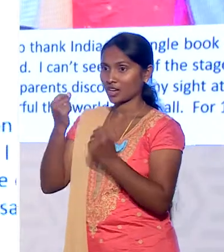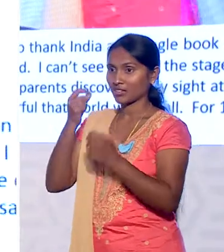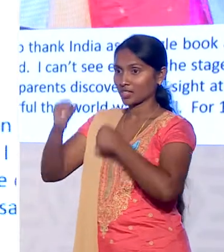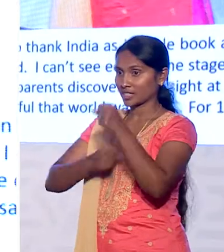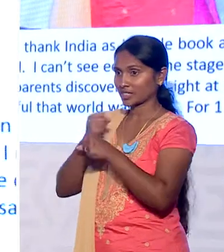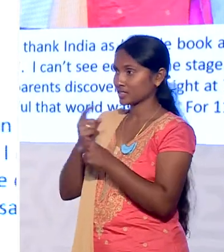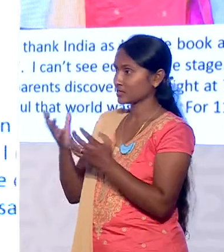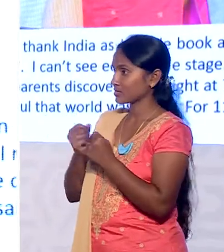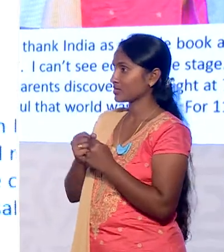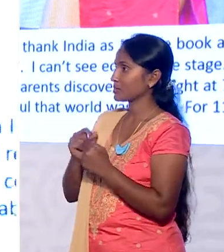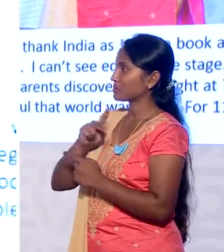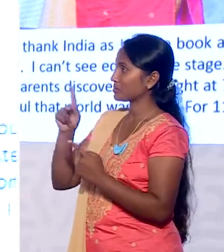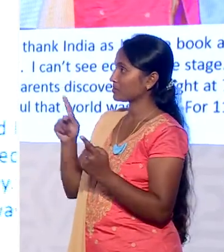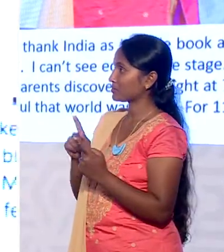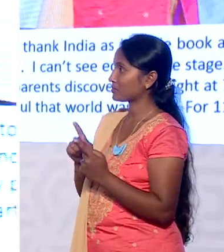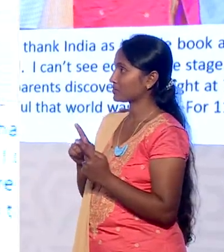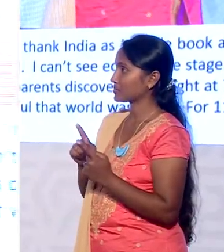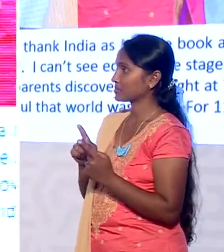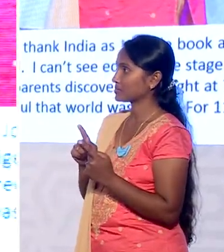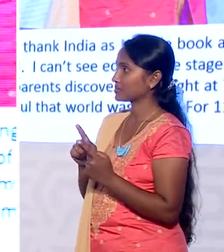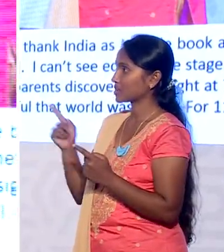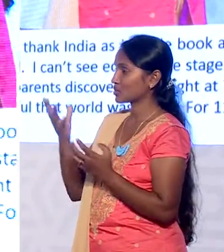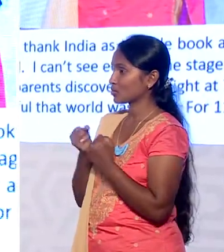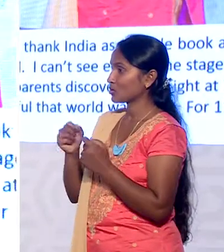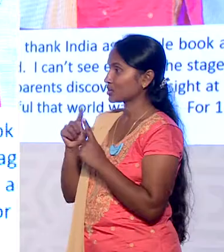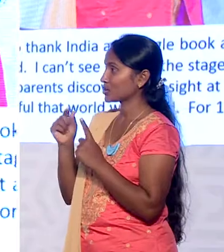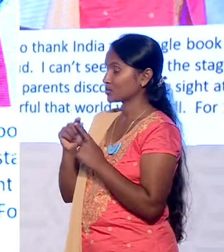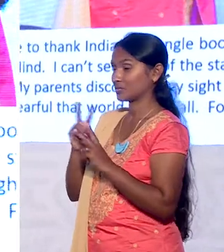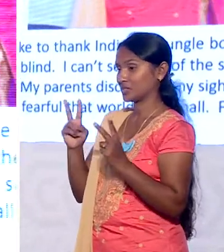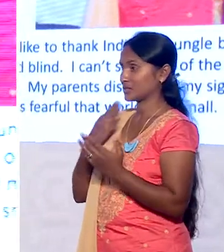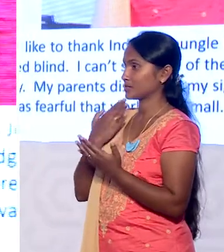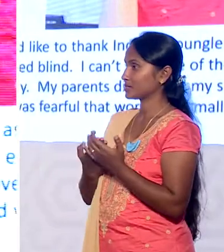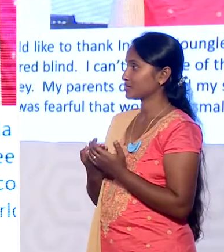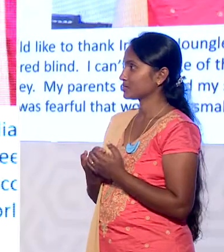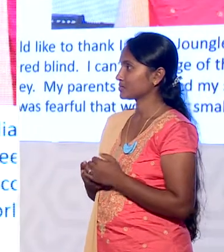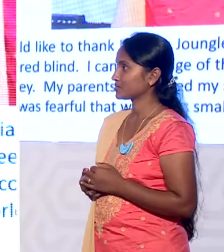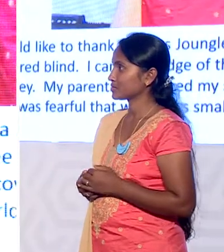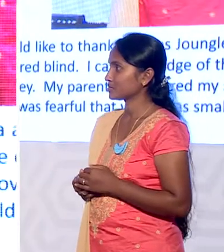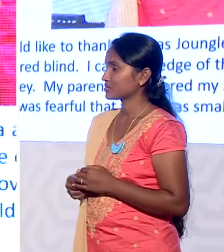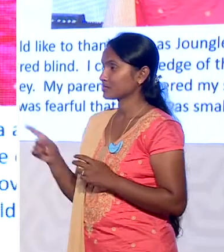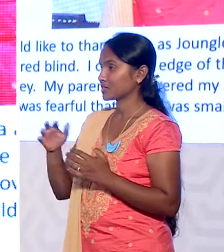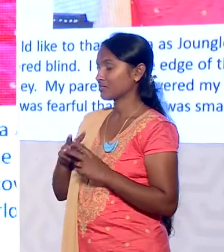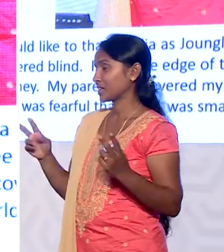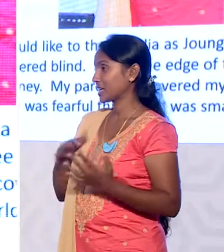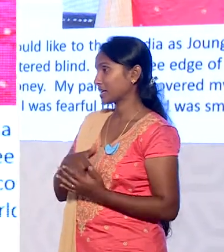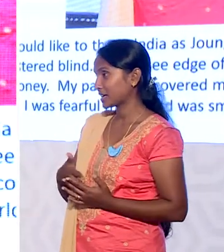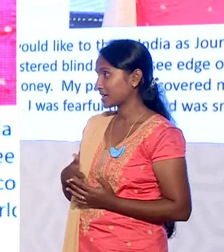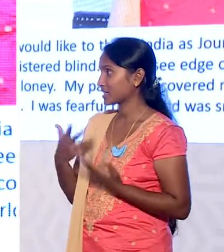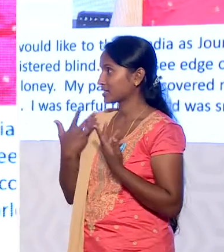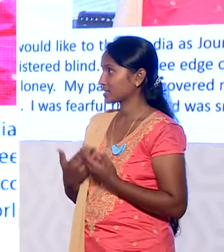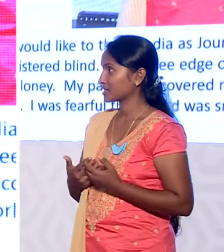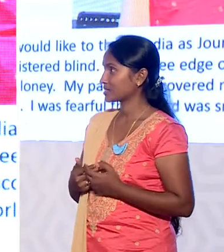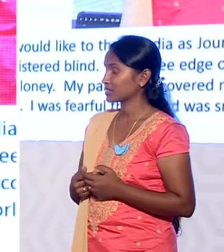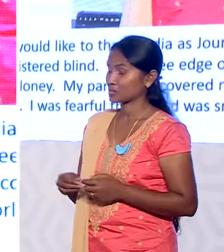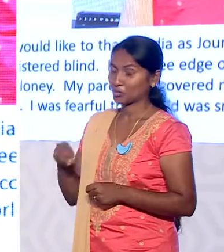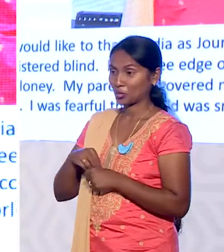be perfect, just trying to be perfect, and I was doing really well, I was too tired. I was